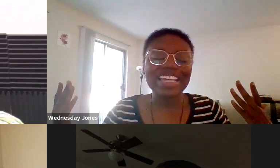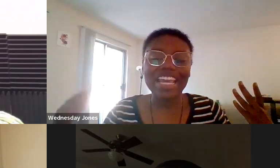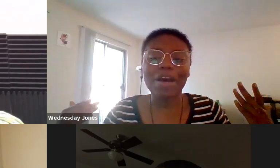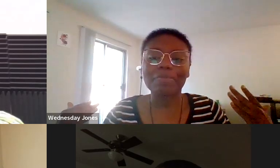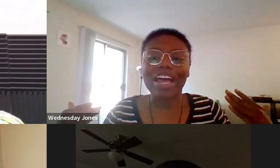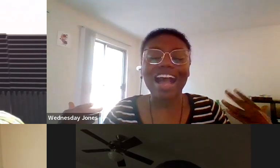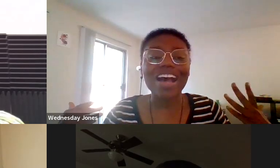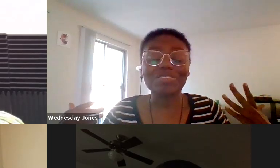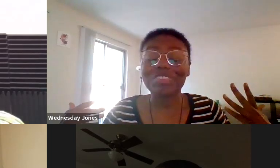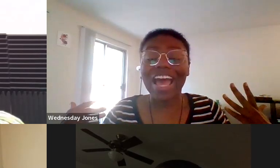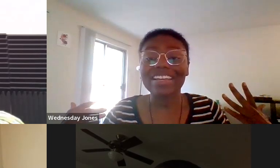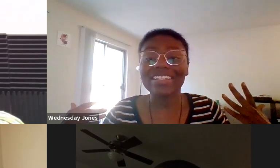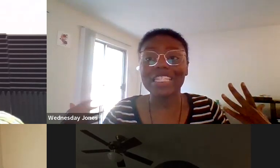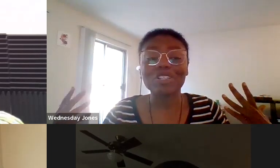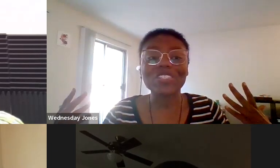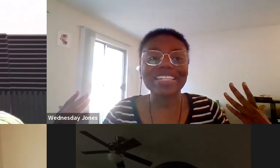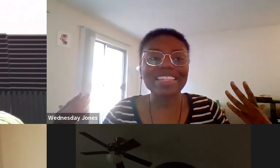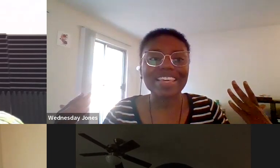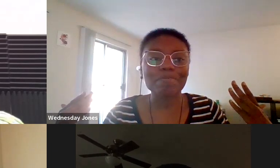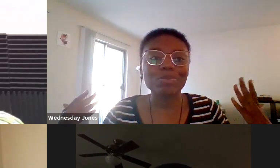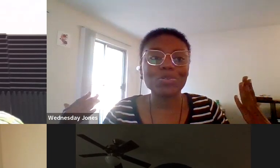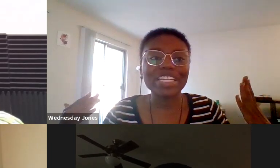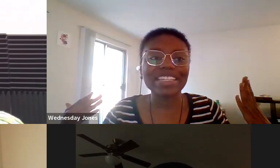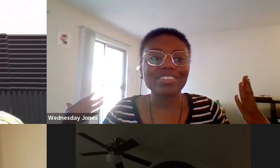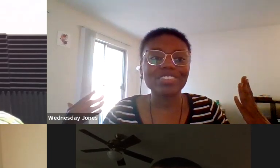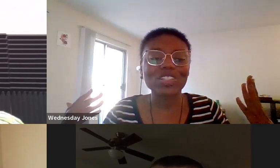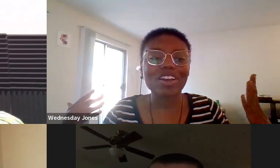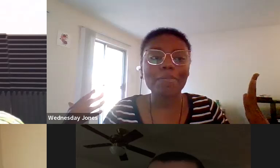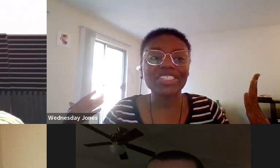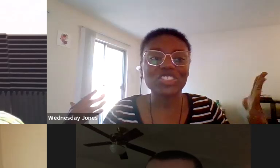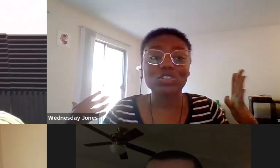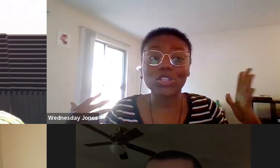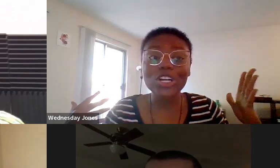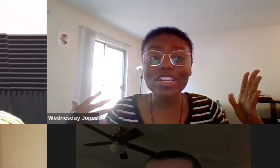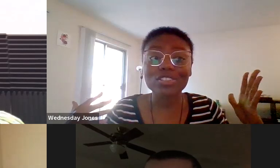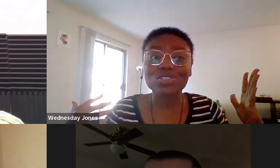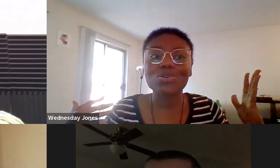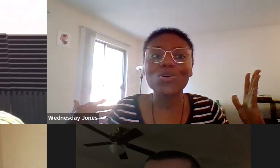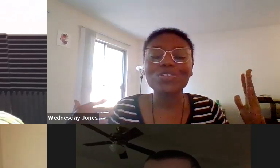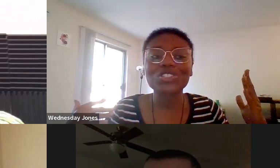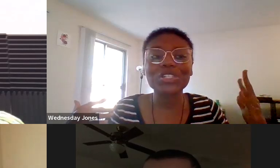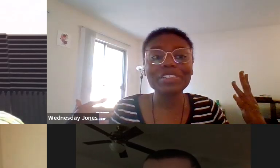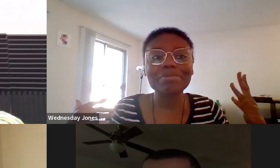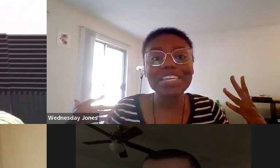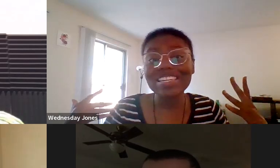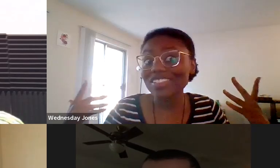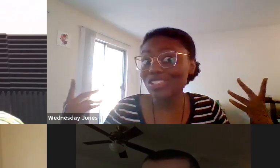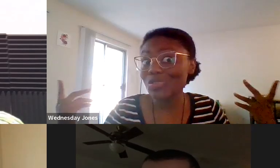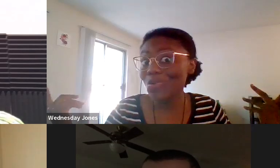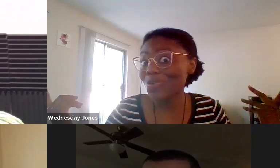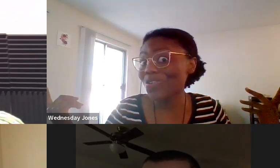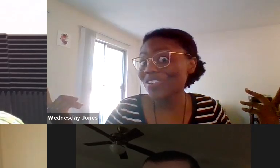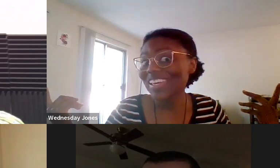and it came up like that this person didn't think people who needed accommodations to learn in school shouldn't be